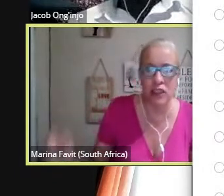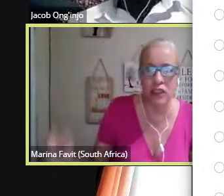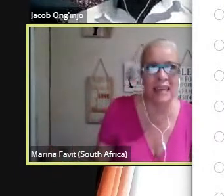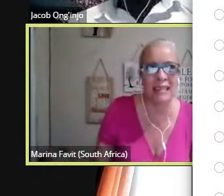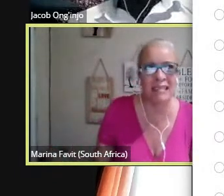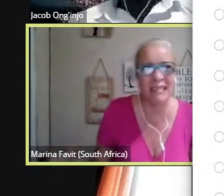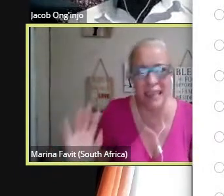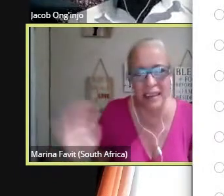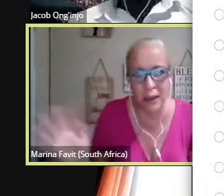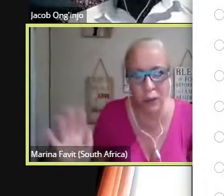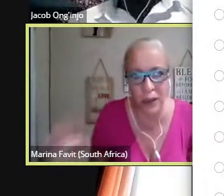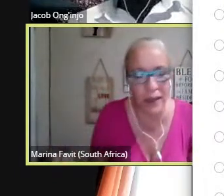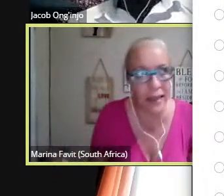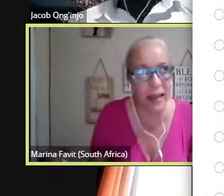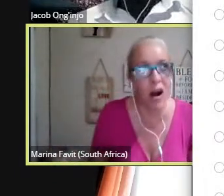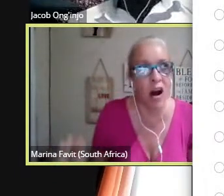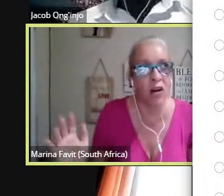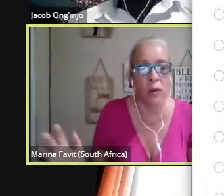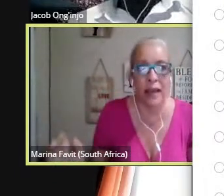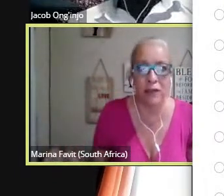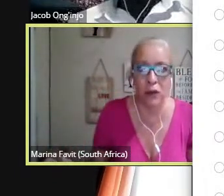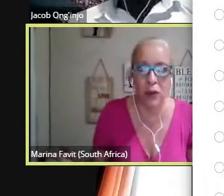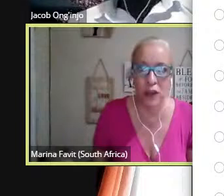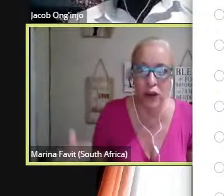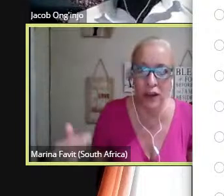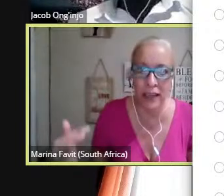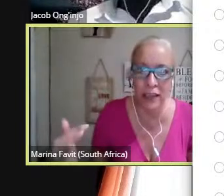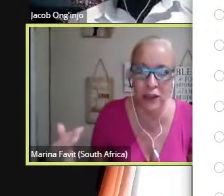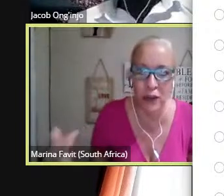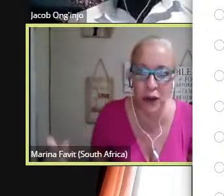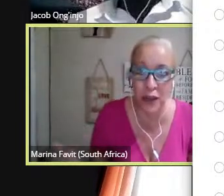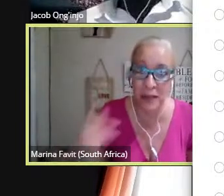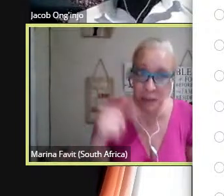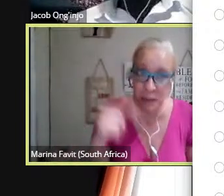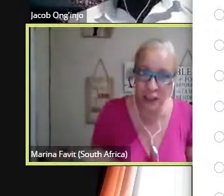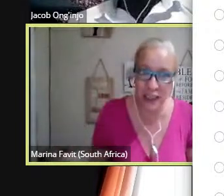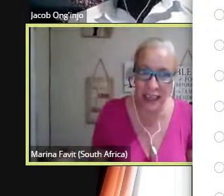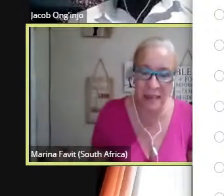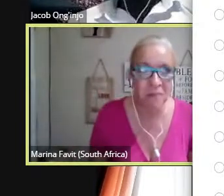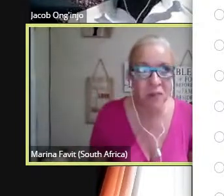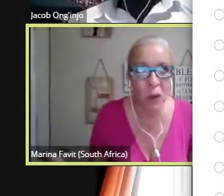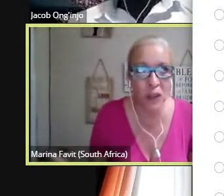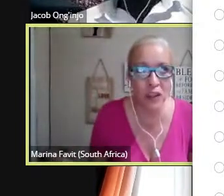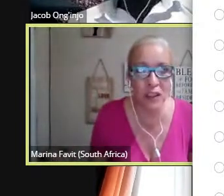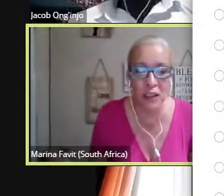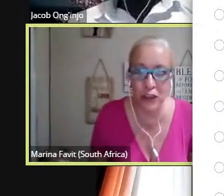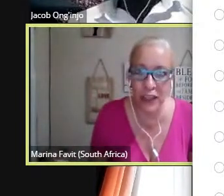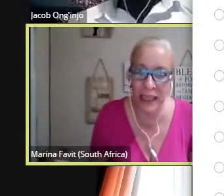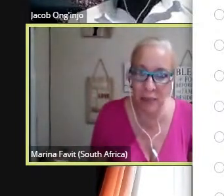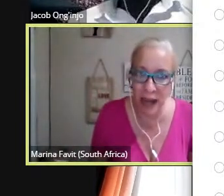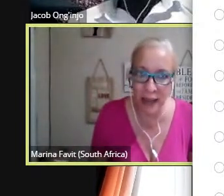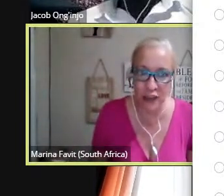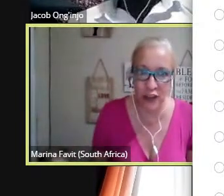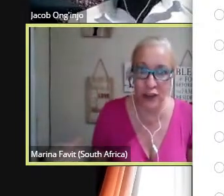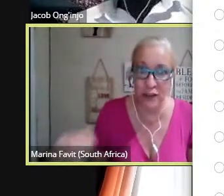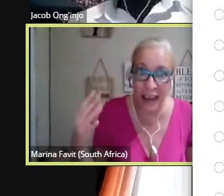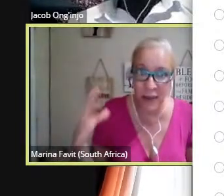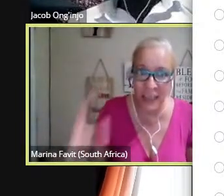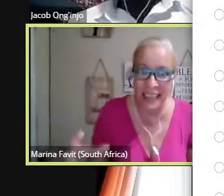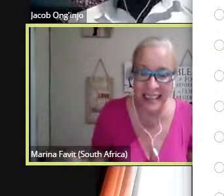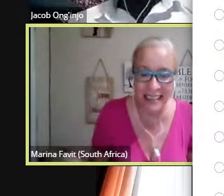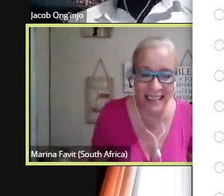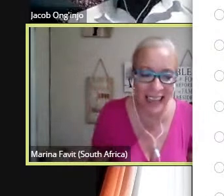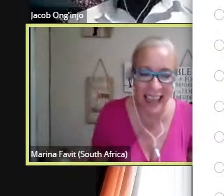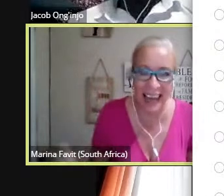thought initially, oh, I don't know if we're going to get on, what have you, when you get to know them, and especially watching the Julie and Milo show, because